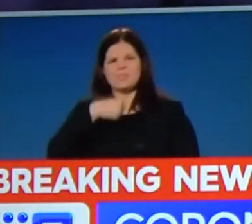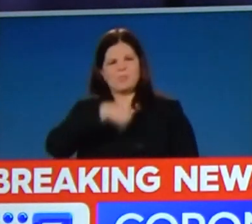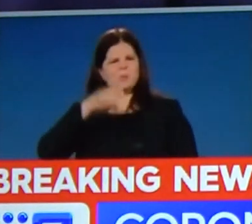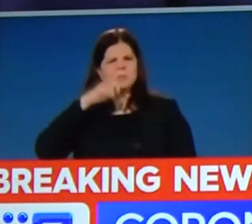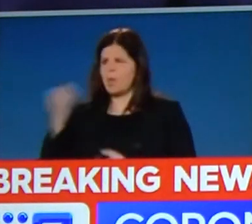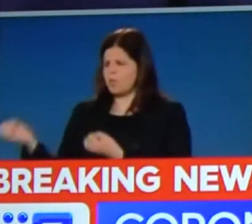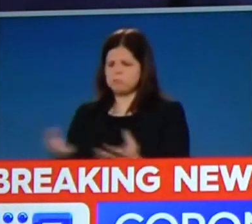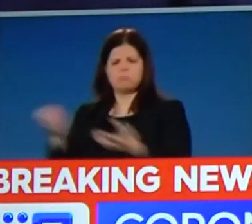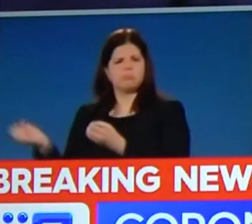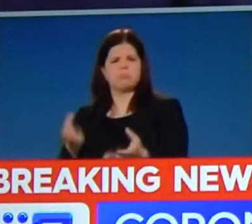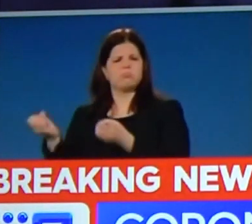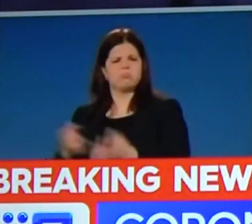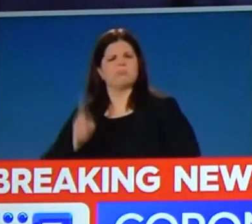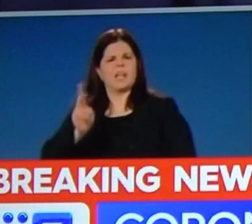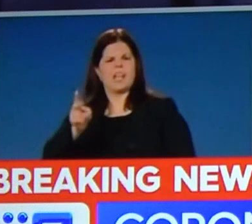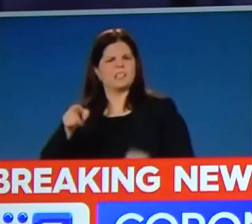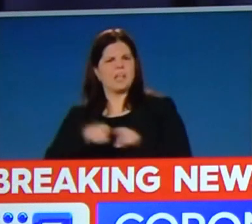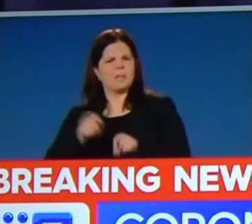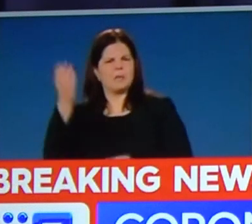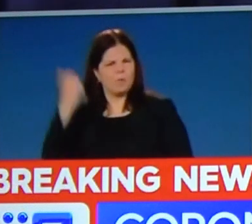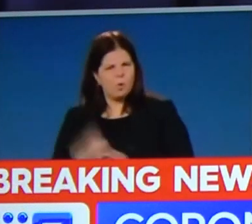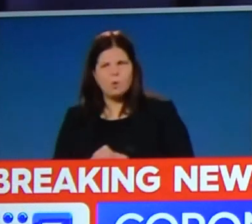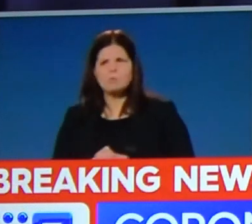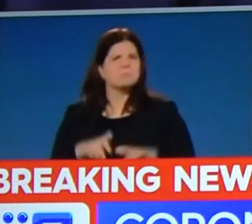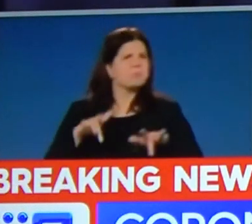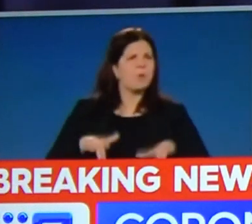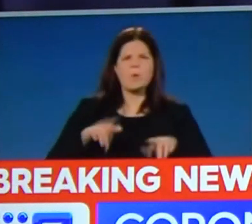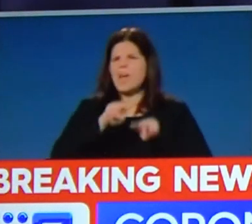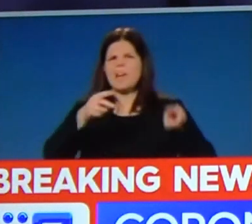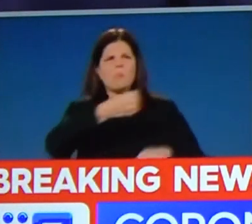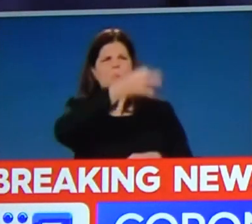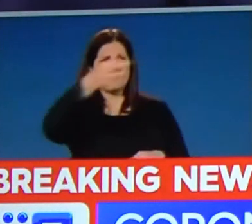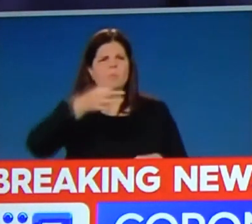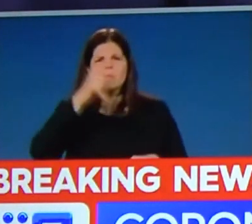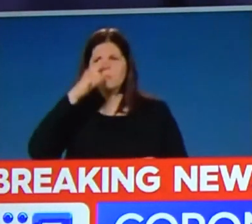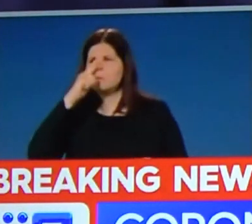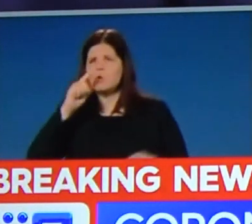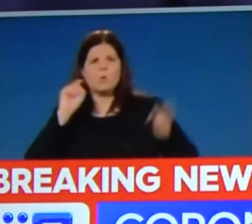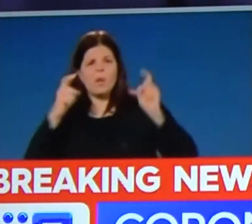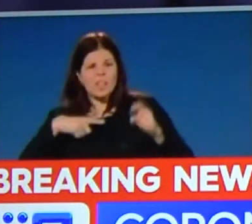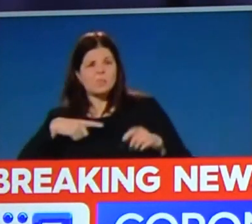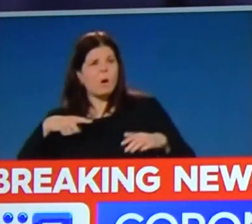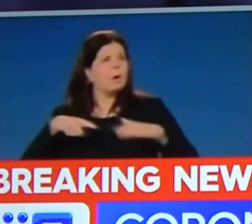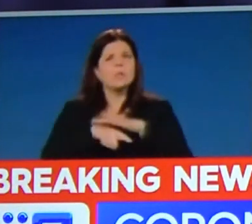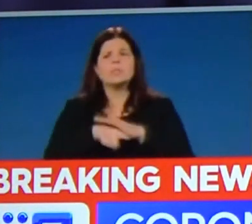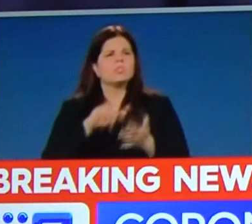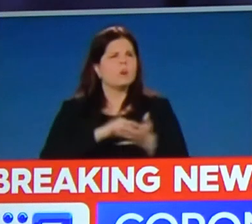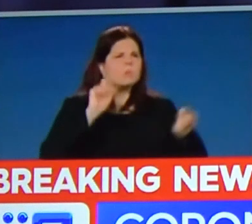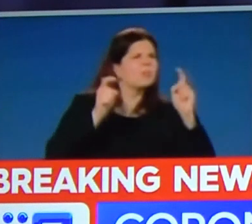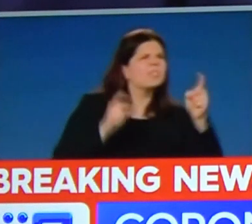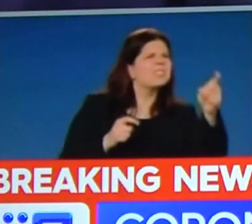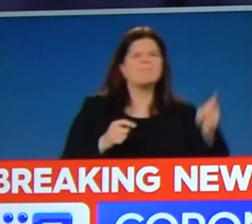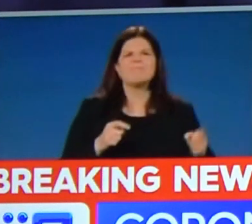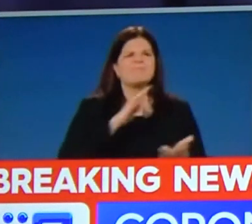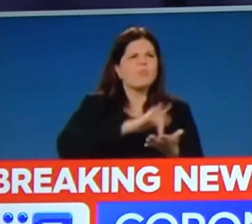will that happen? That's one of the reasons people are leaving their houses quite a lot, is to try and get the basics that they can't. And just secondly, on Australians who